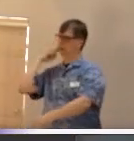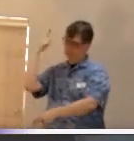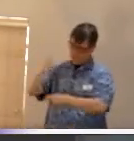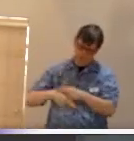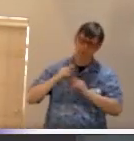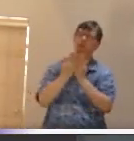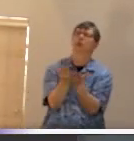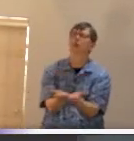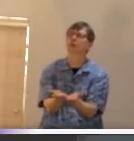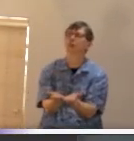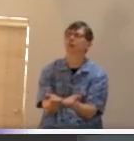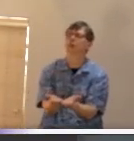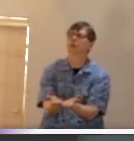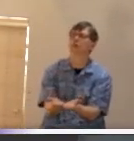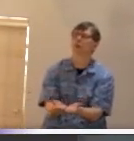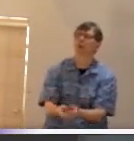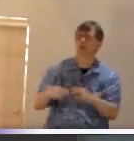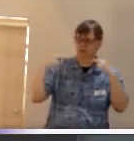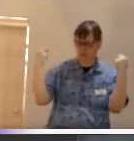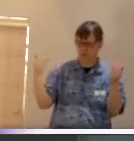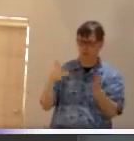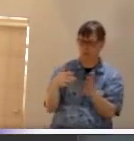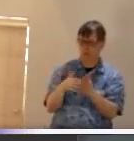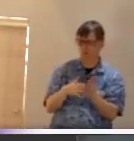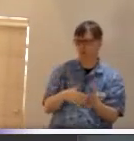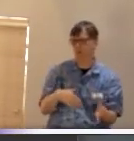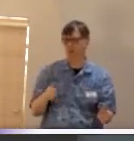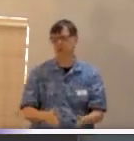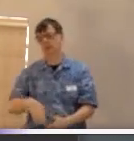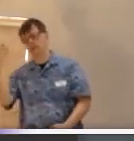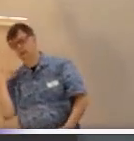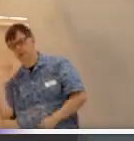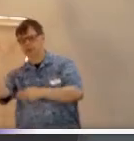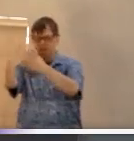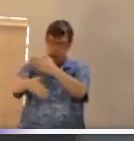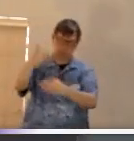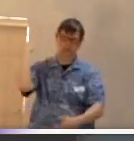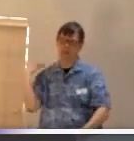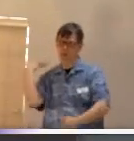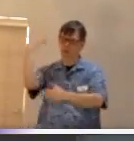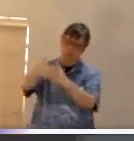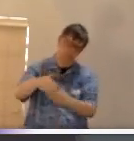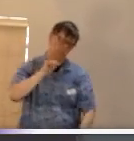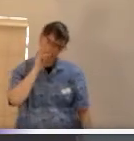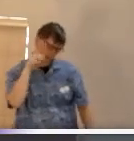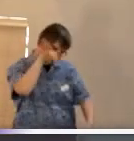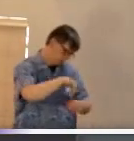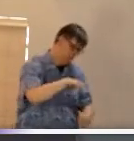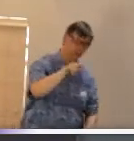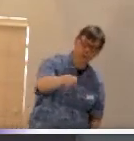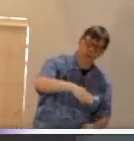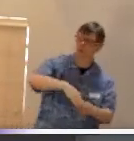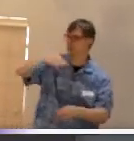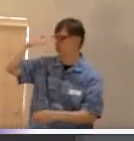story. And so we kind of vacillate in the beginning, going back and forth, back and forth. But I'm inviting you to watch